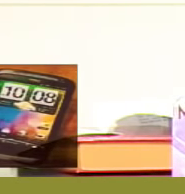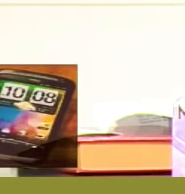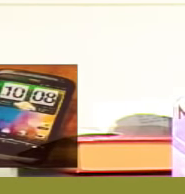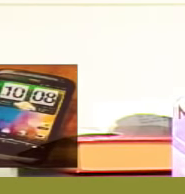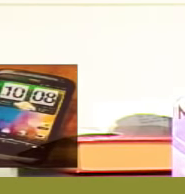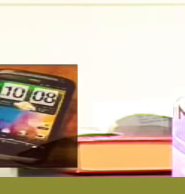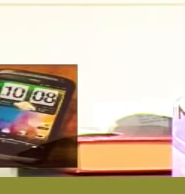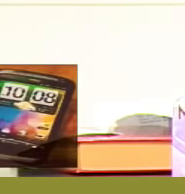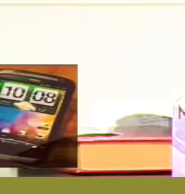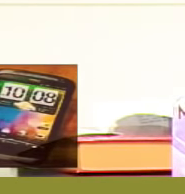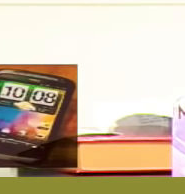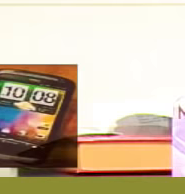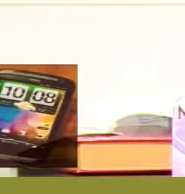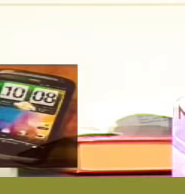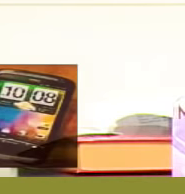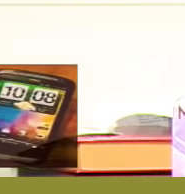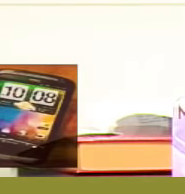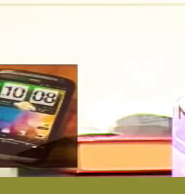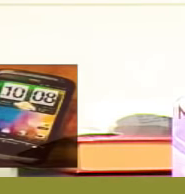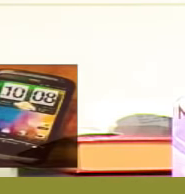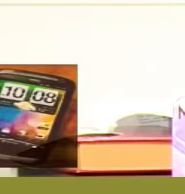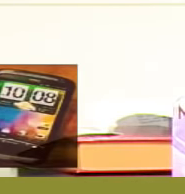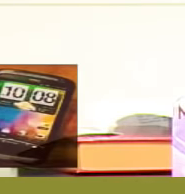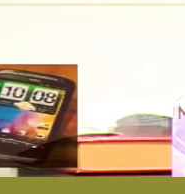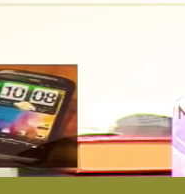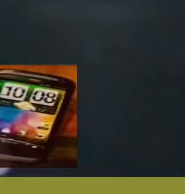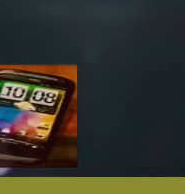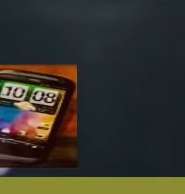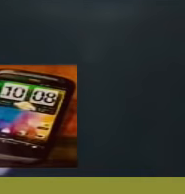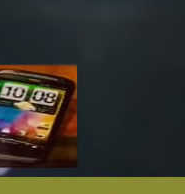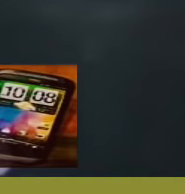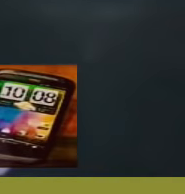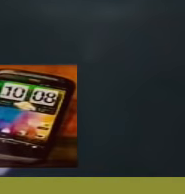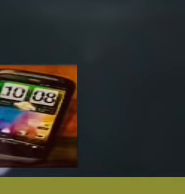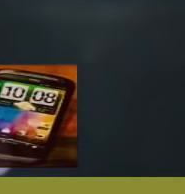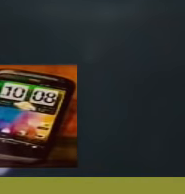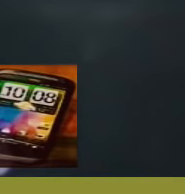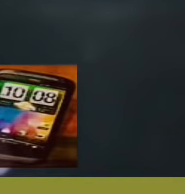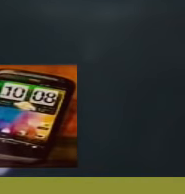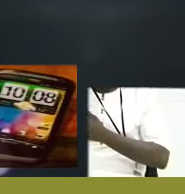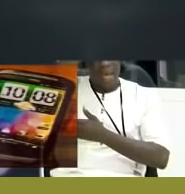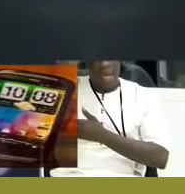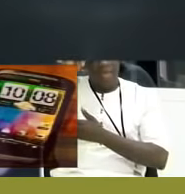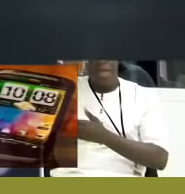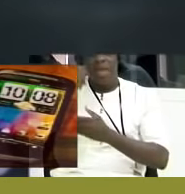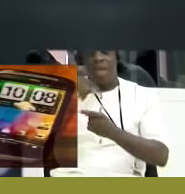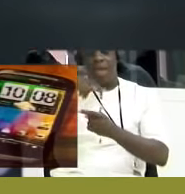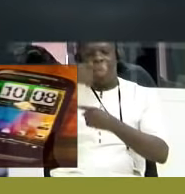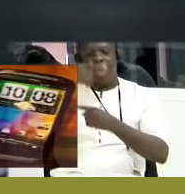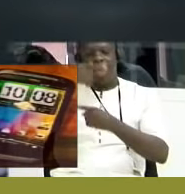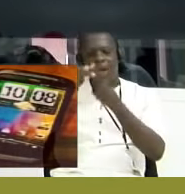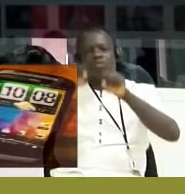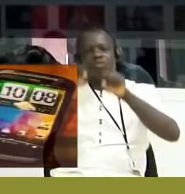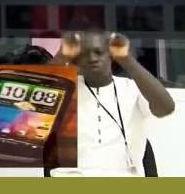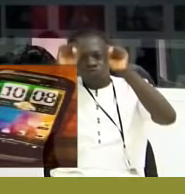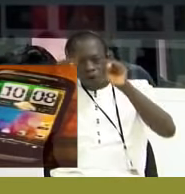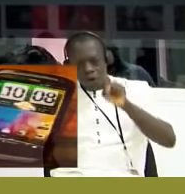Perhaps before we go further, can you give us an idea of the structure of the police force during that